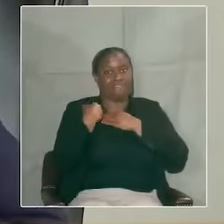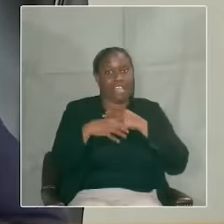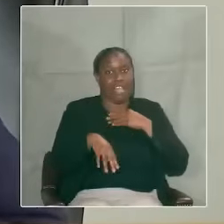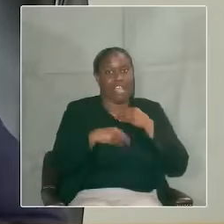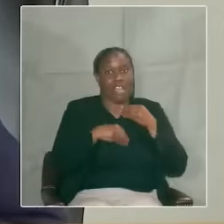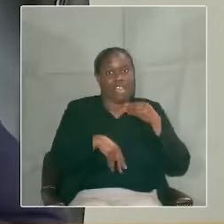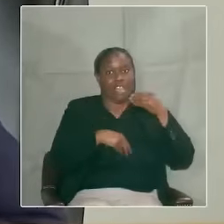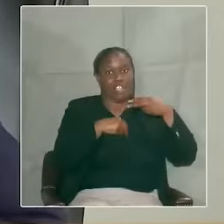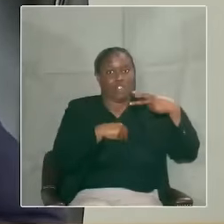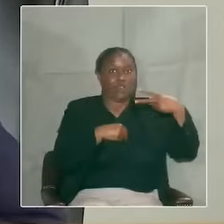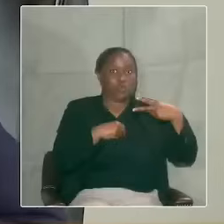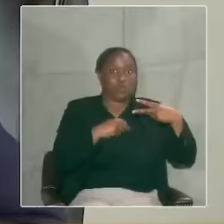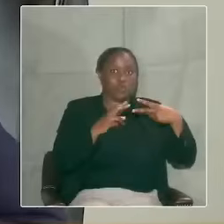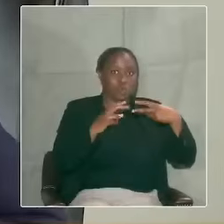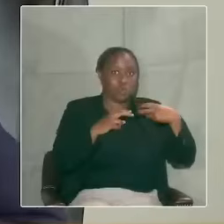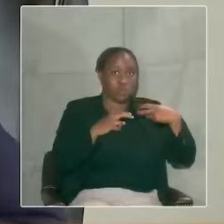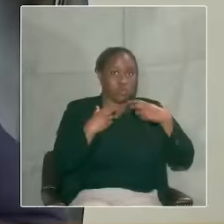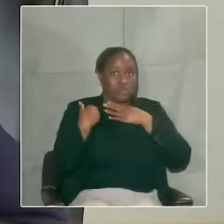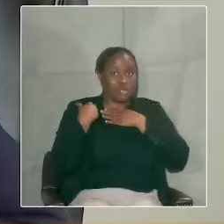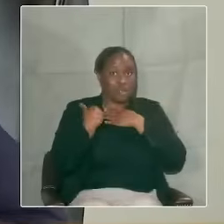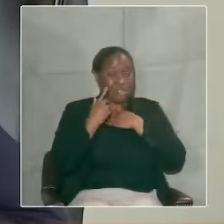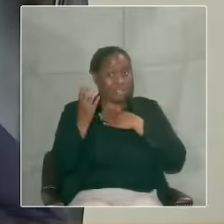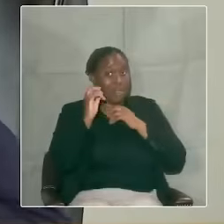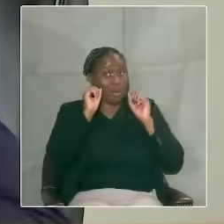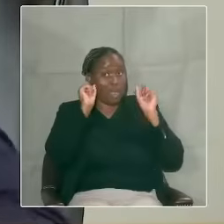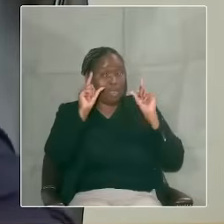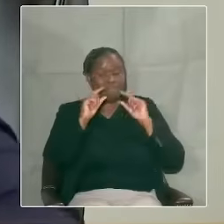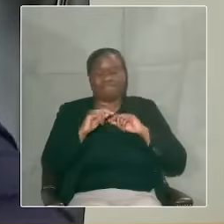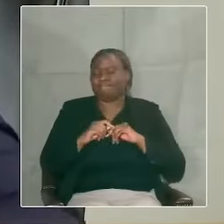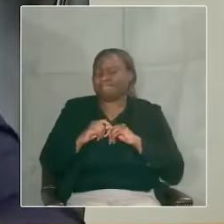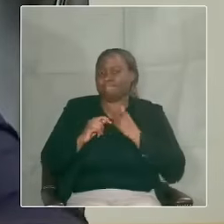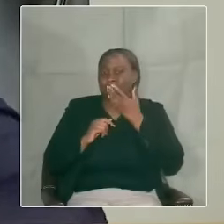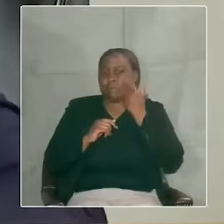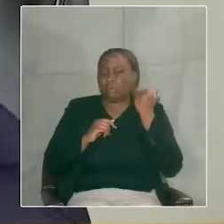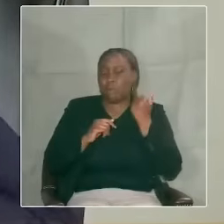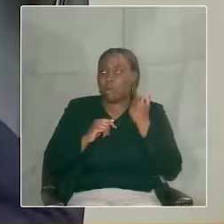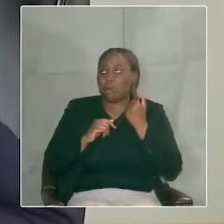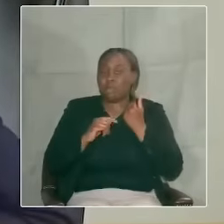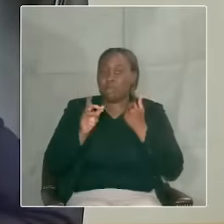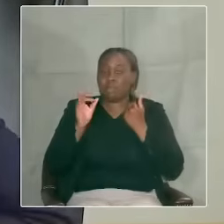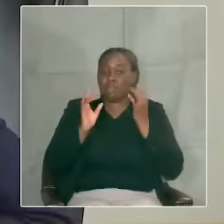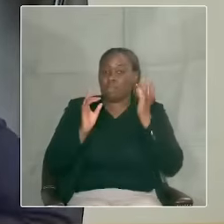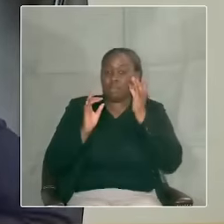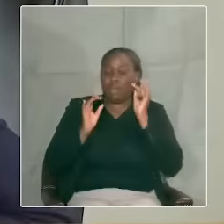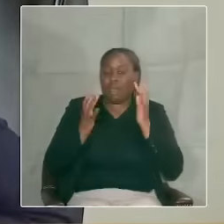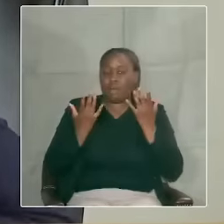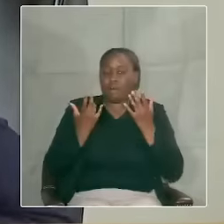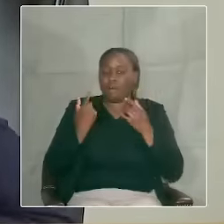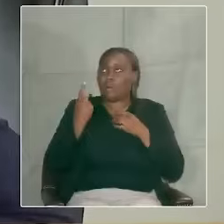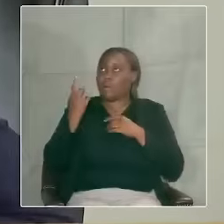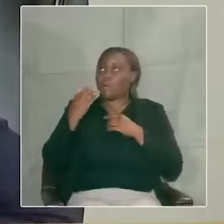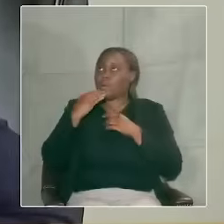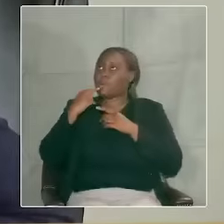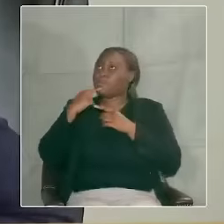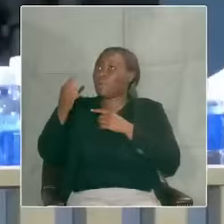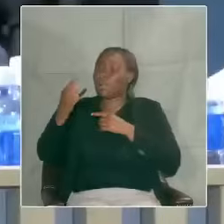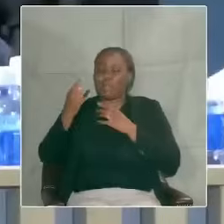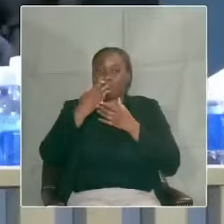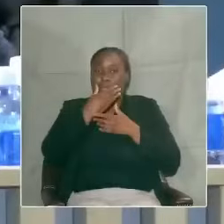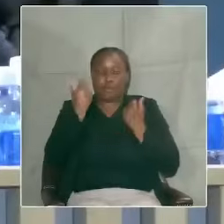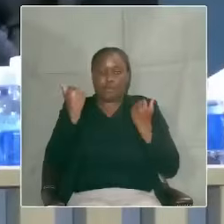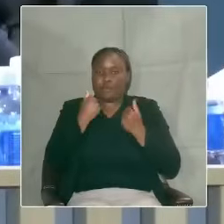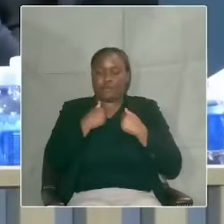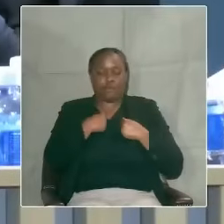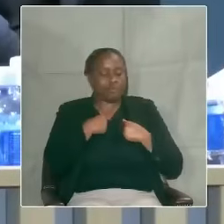I don't know. I wouldn't know who would have told him, but I just don't know whether he was